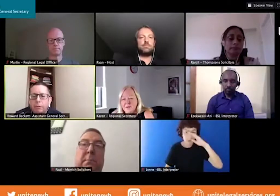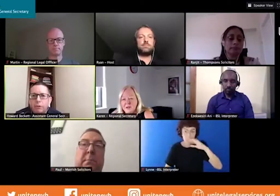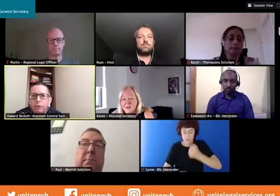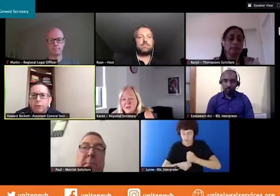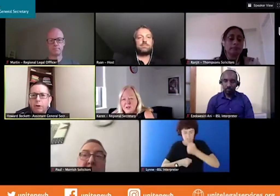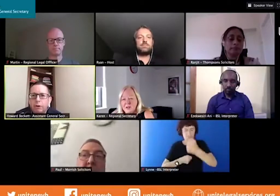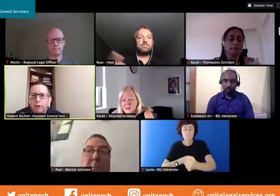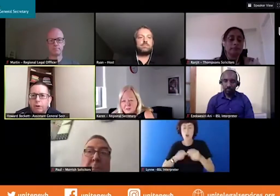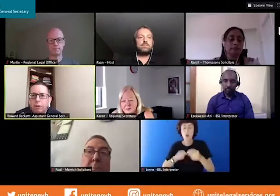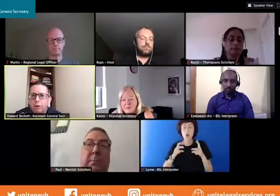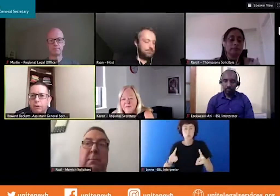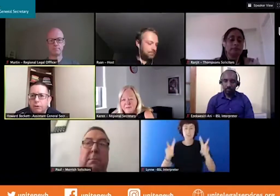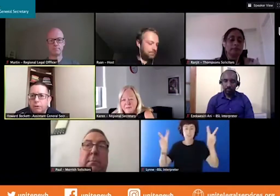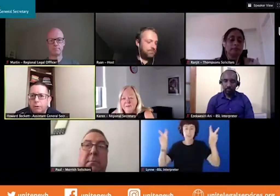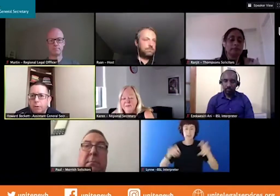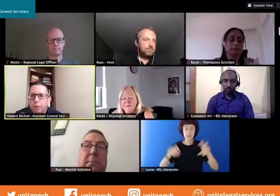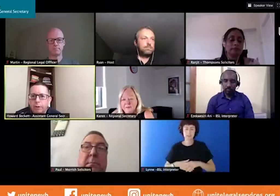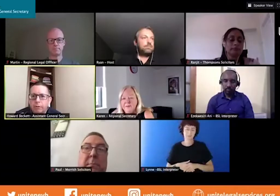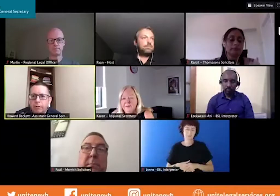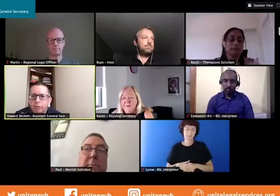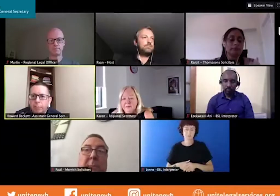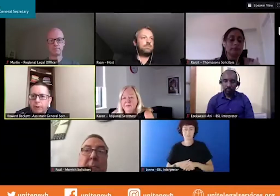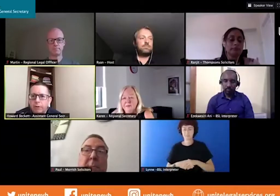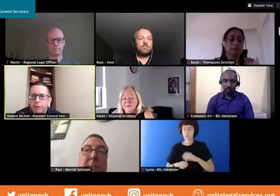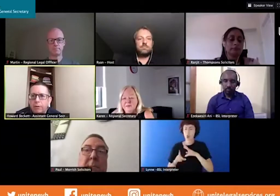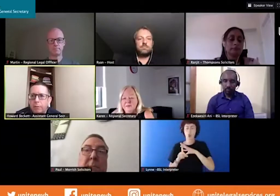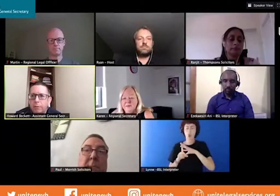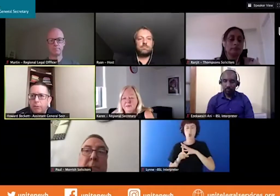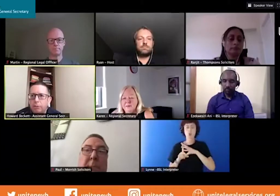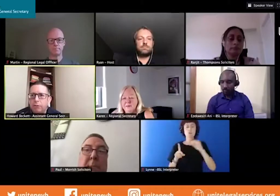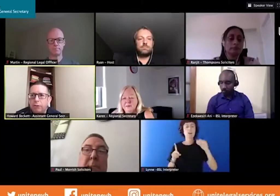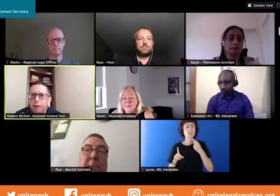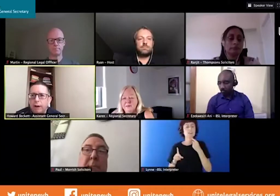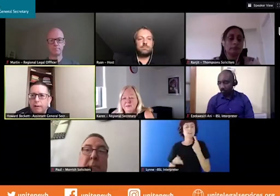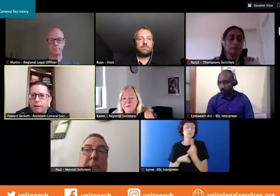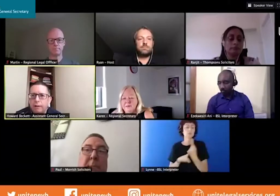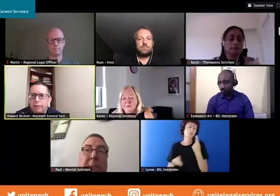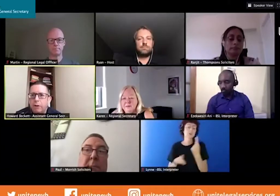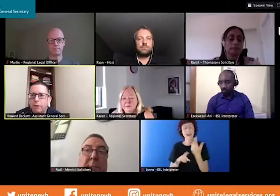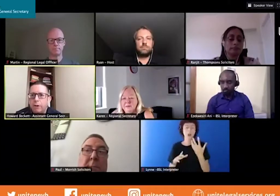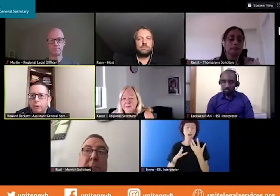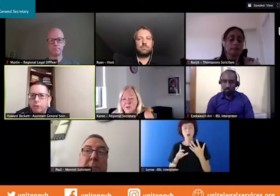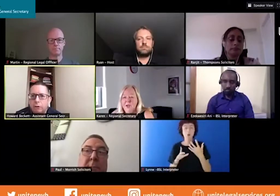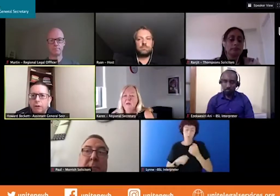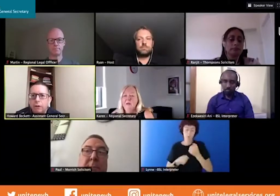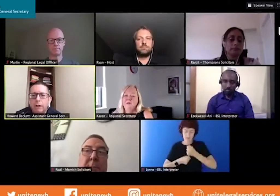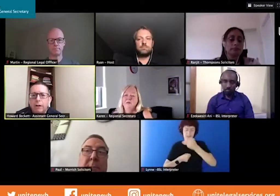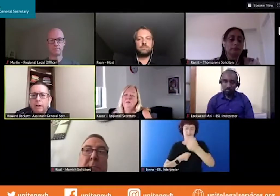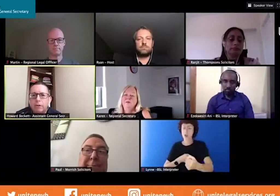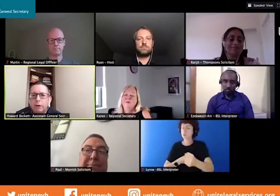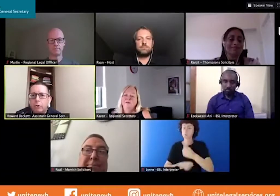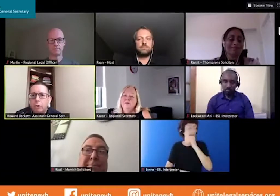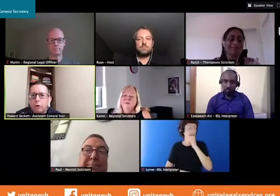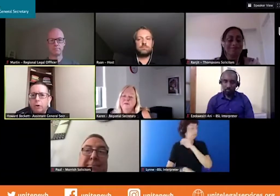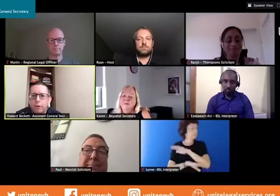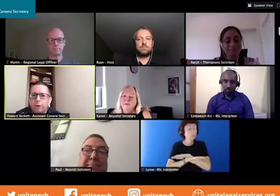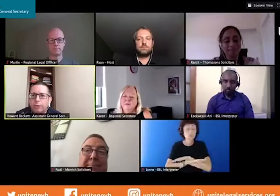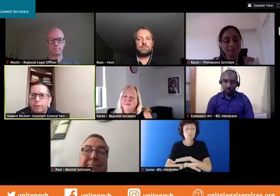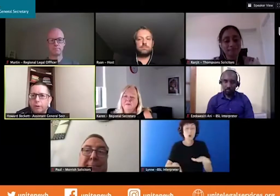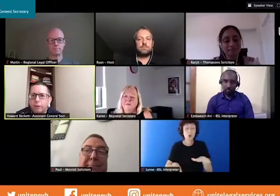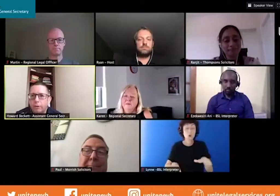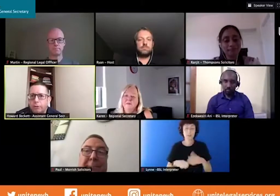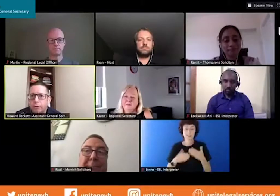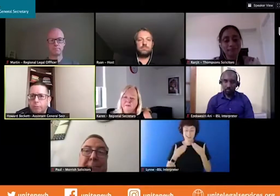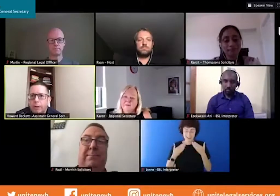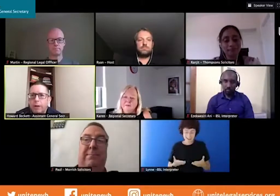talking about it as a job retention scheme. As soon as they realised that it's nothing of the sort, they've started talking about it as a furlough scheme. And we